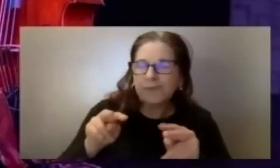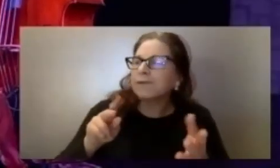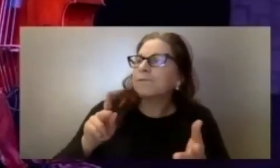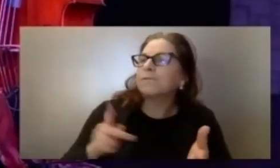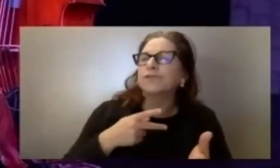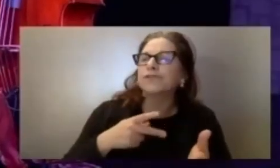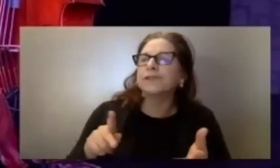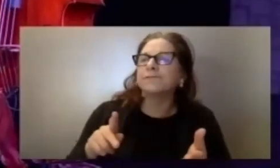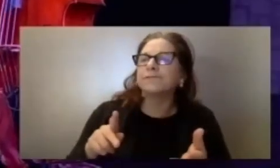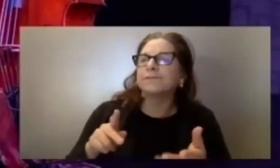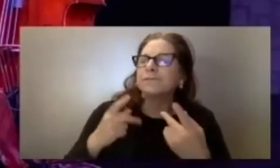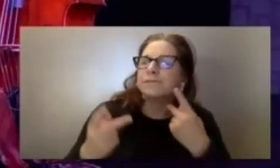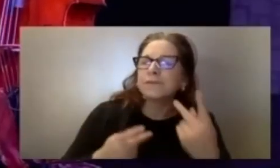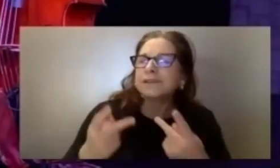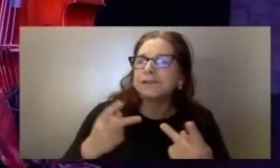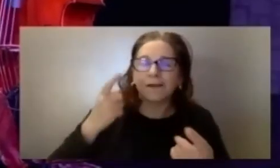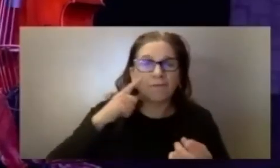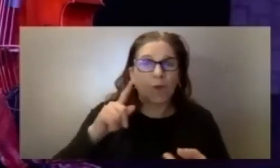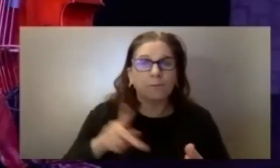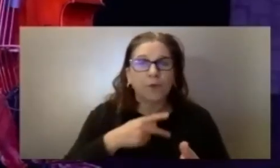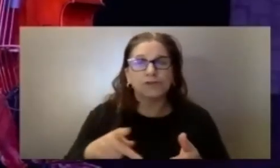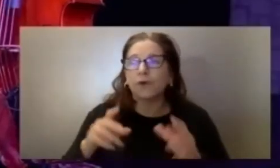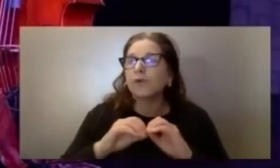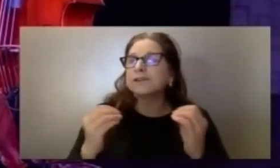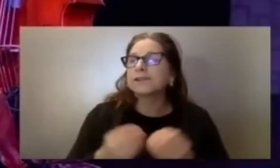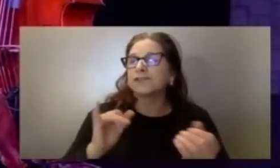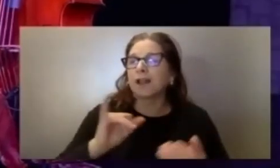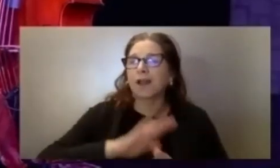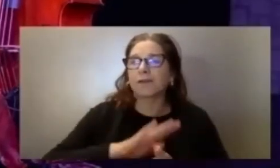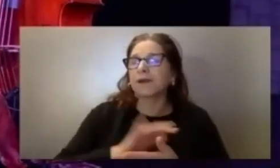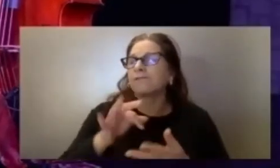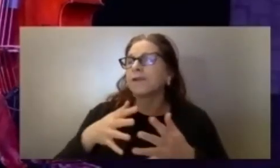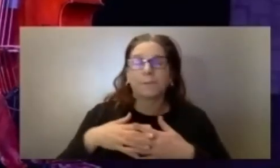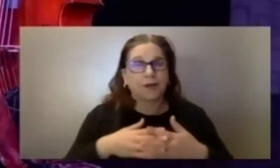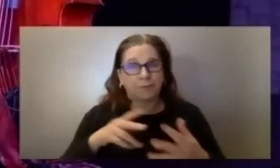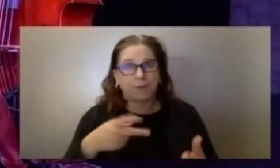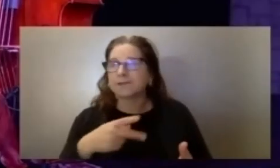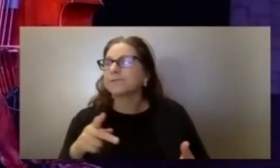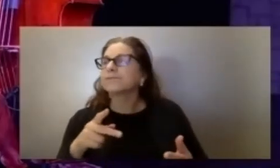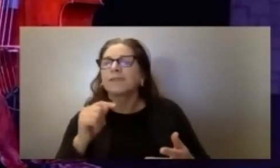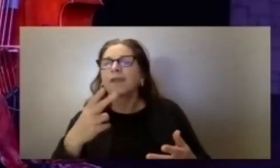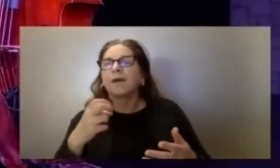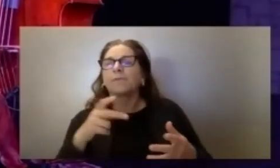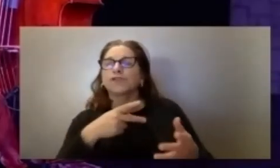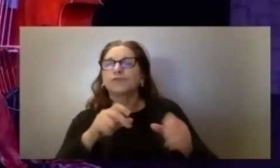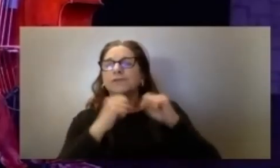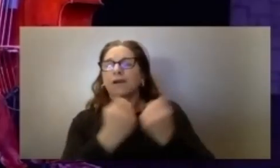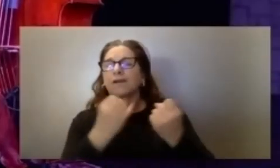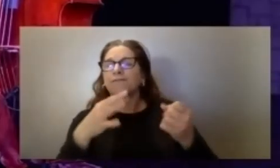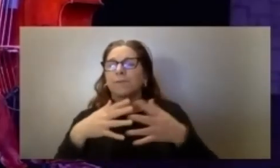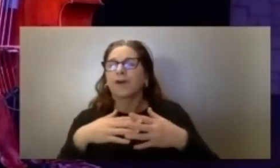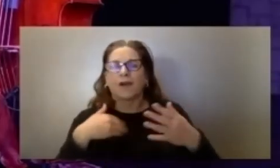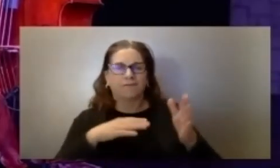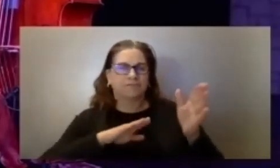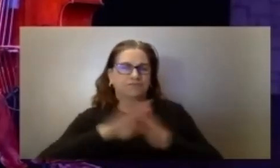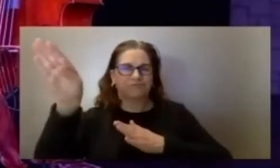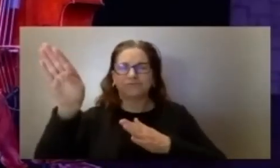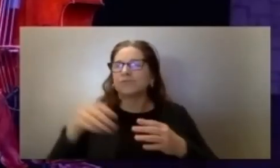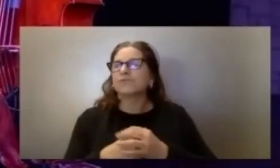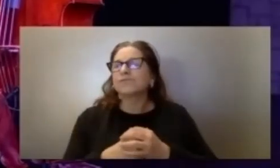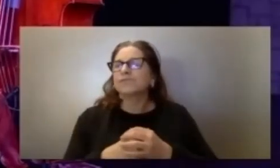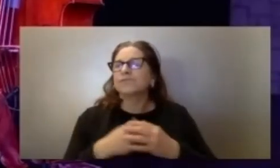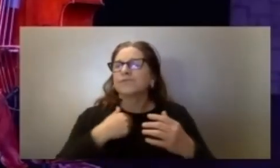American Poets and the Poetry Society of America have skyrocketed. We have hungered for poetry, for what poetry offers us